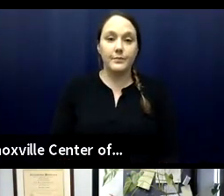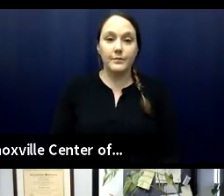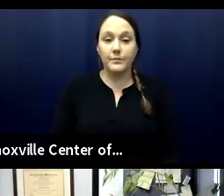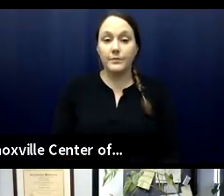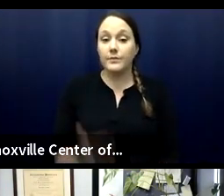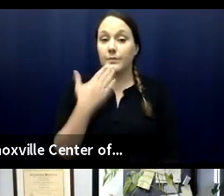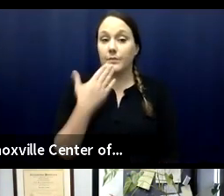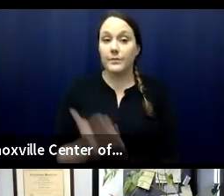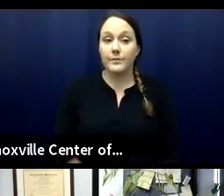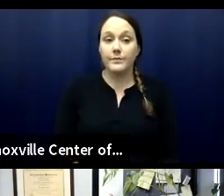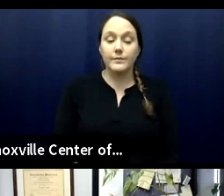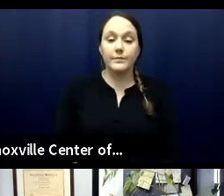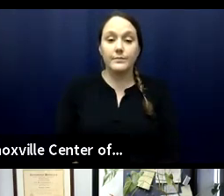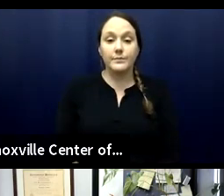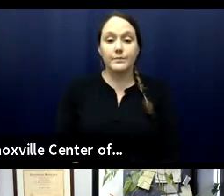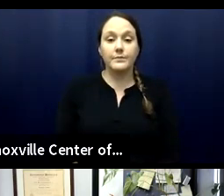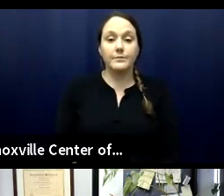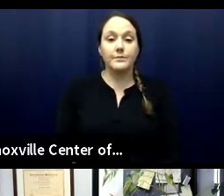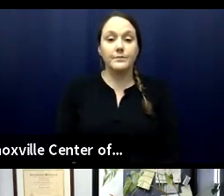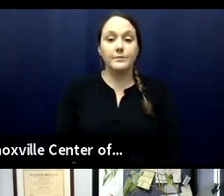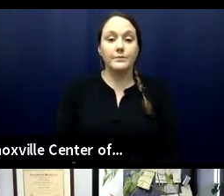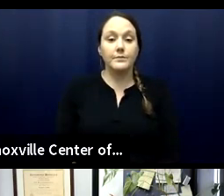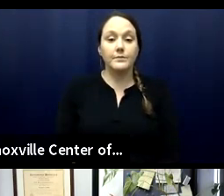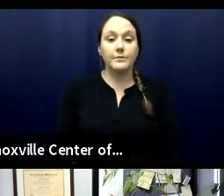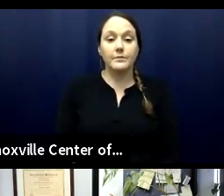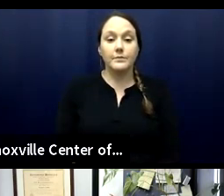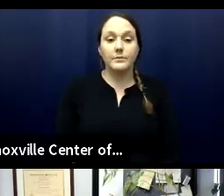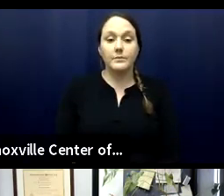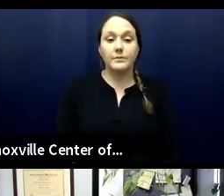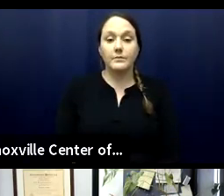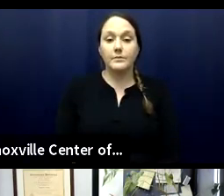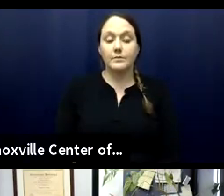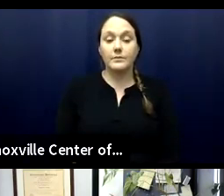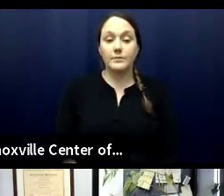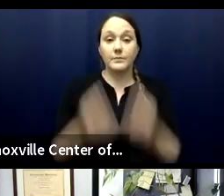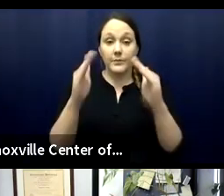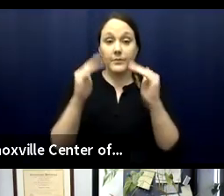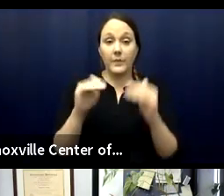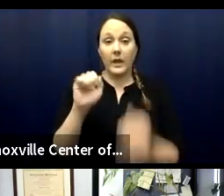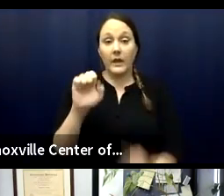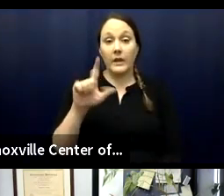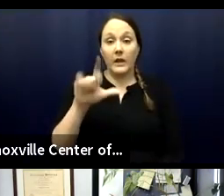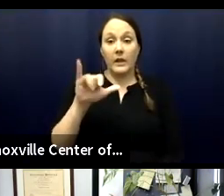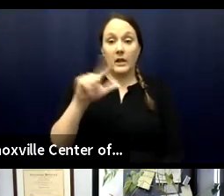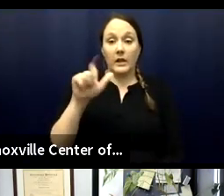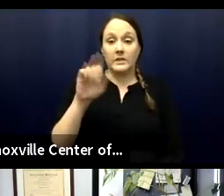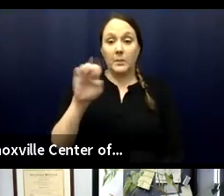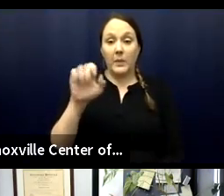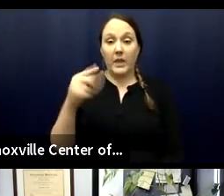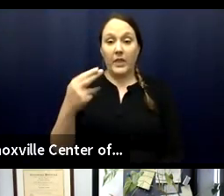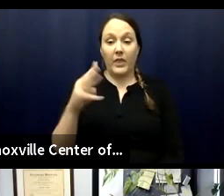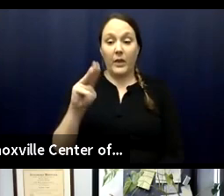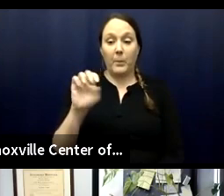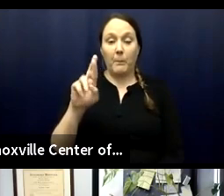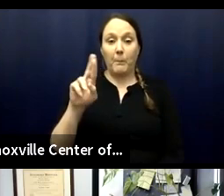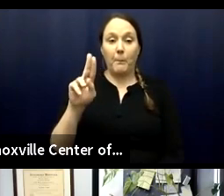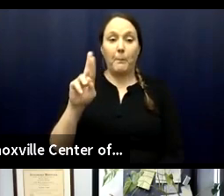Thank you. Thank you. All right, next we have Elizabeth Murphy also joining on